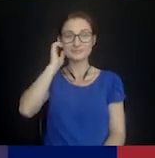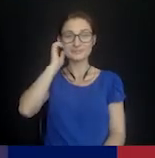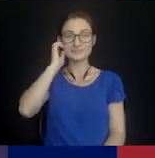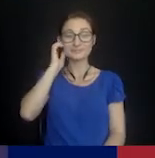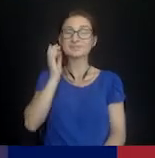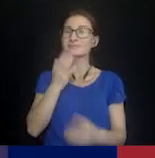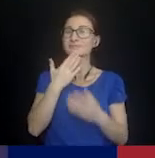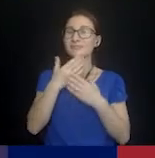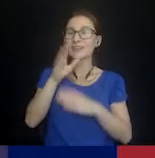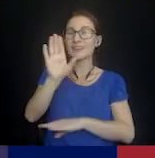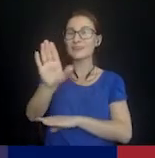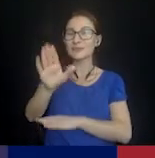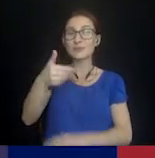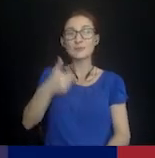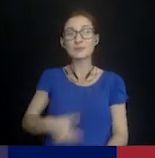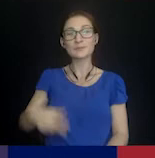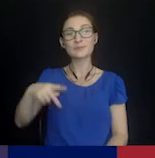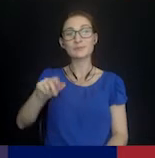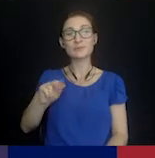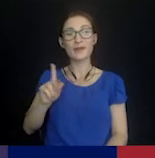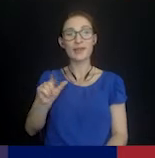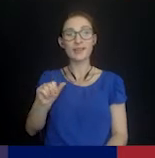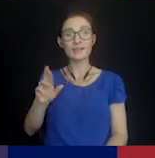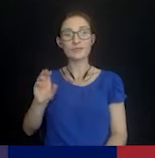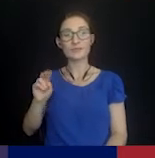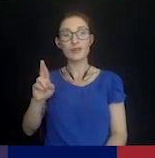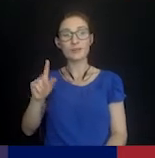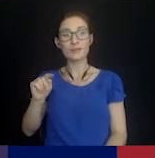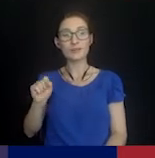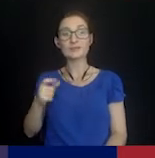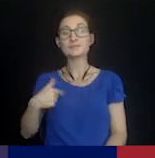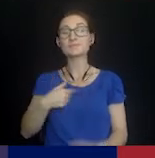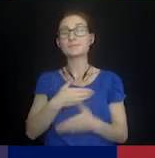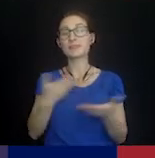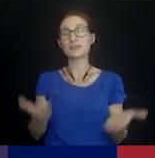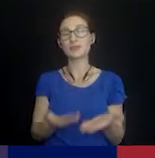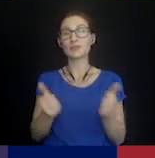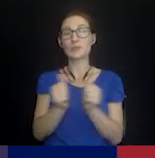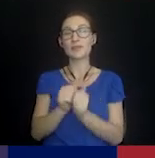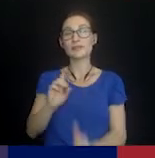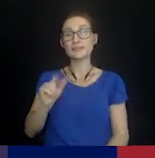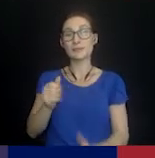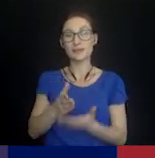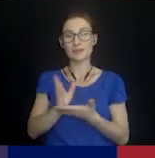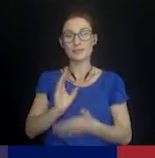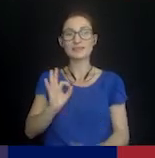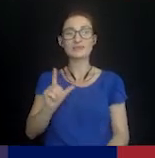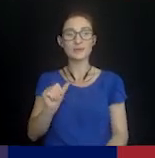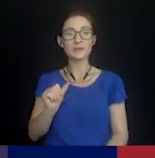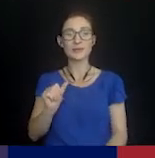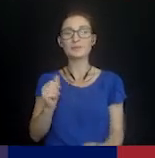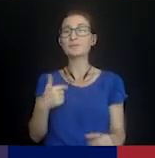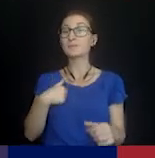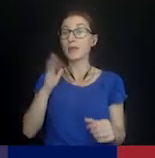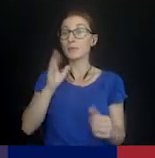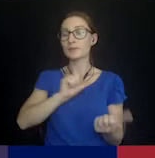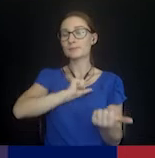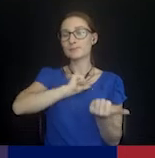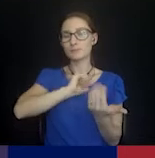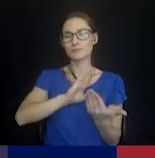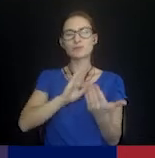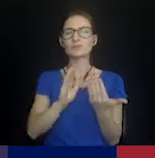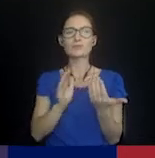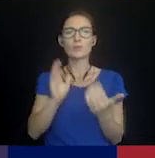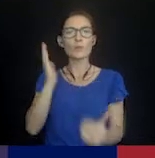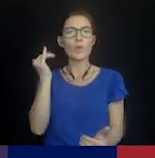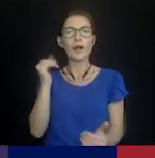Good afternoon. My name is Paula Roberts. I'm with Disability Rights Florida, and I just want to address why access